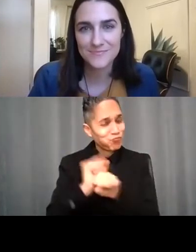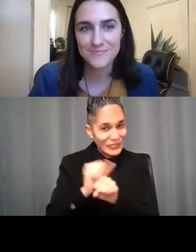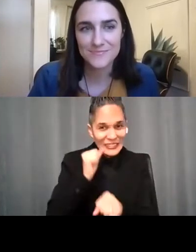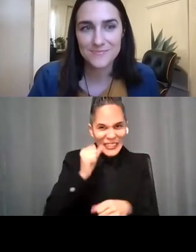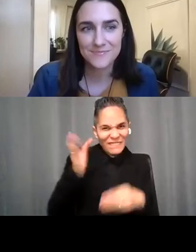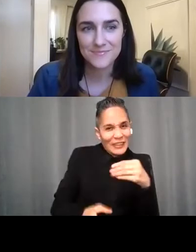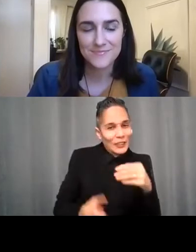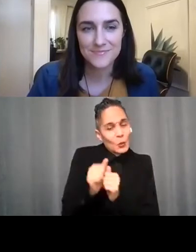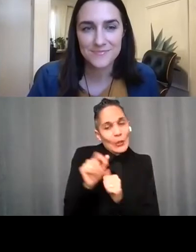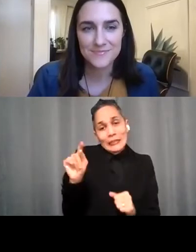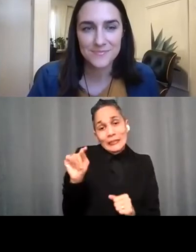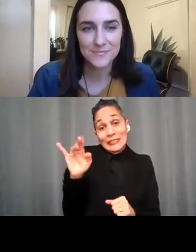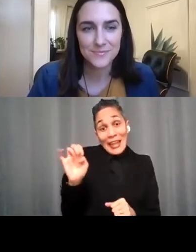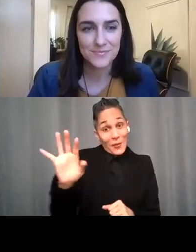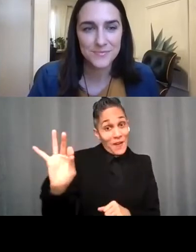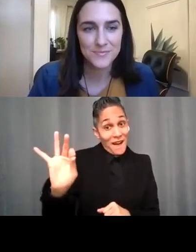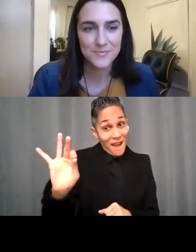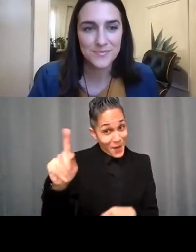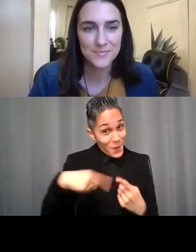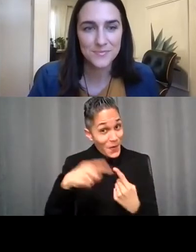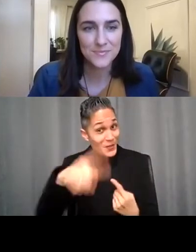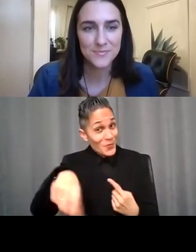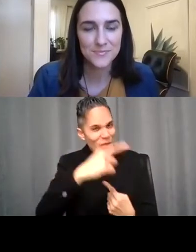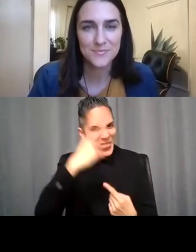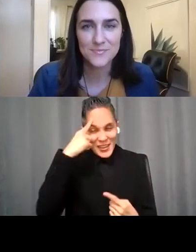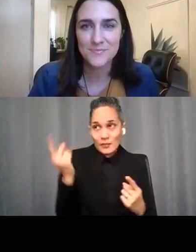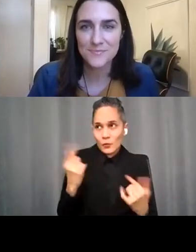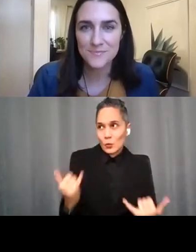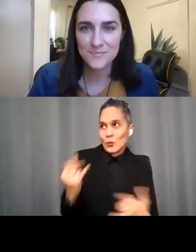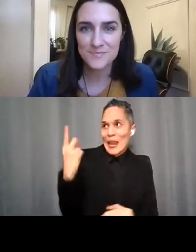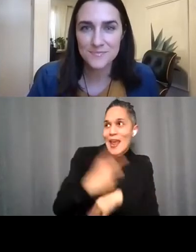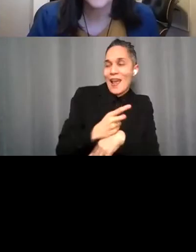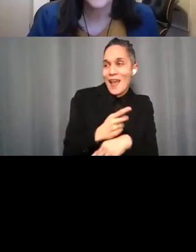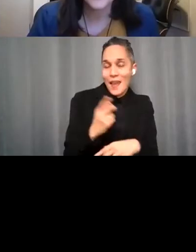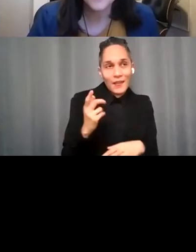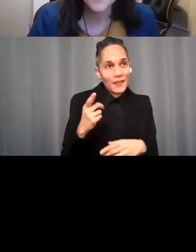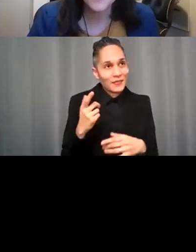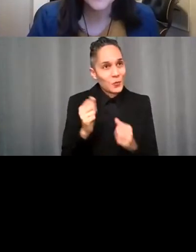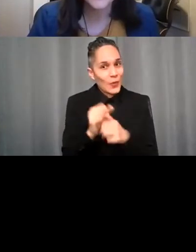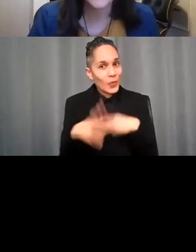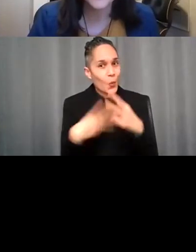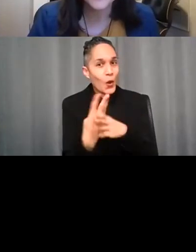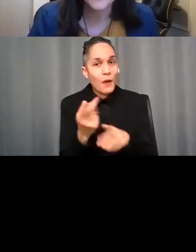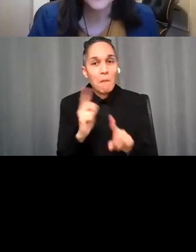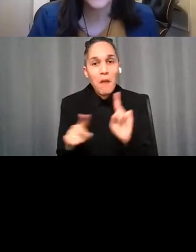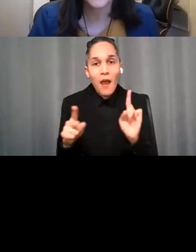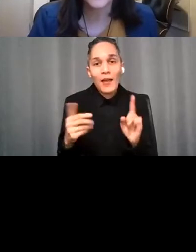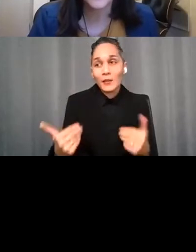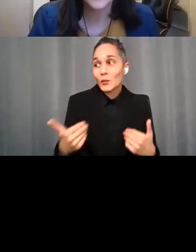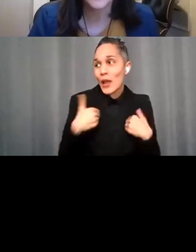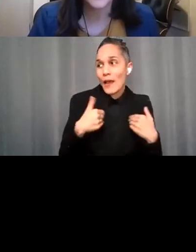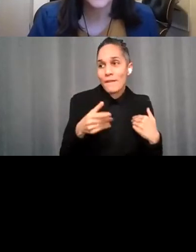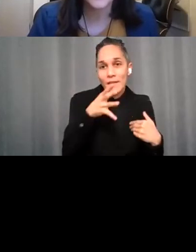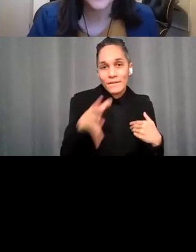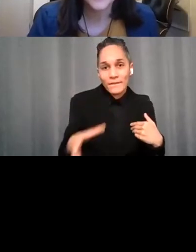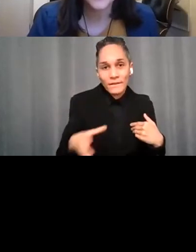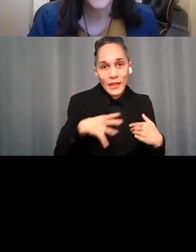And especially when you think about where we are today in this country. But to have a